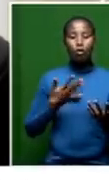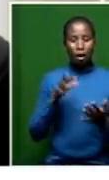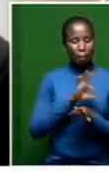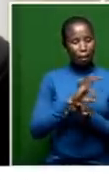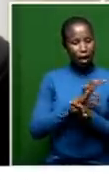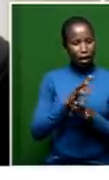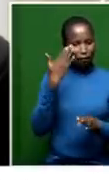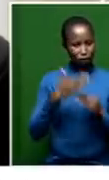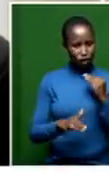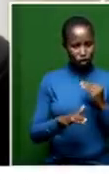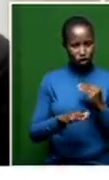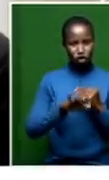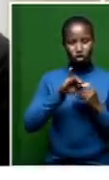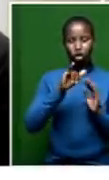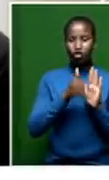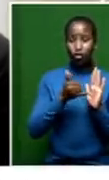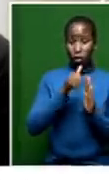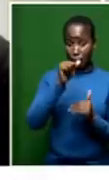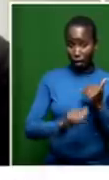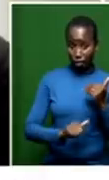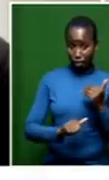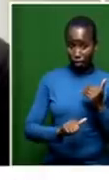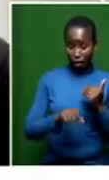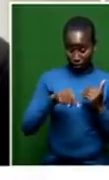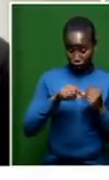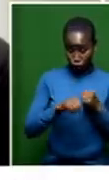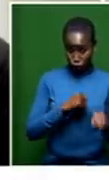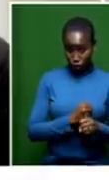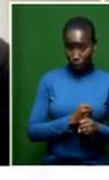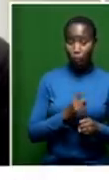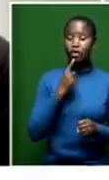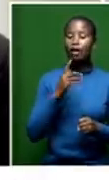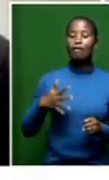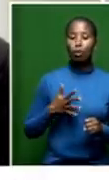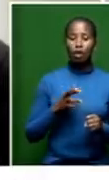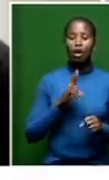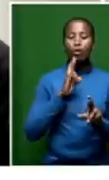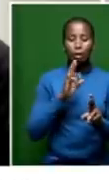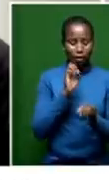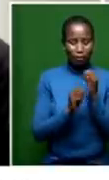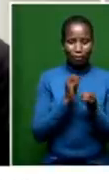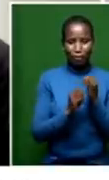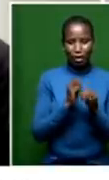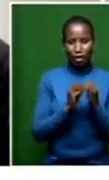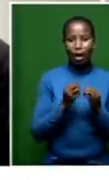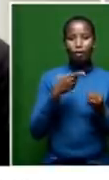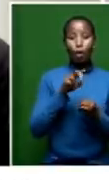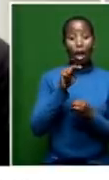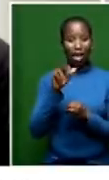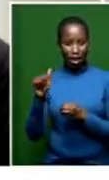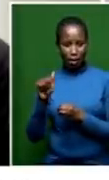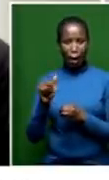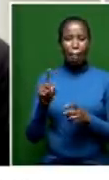year, and you were expected to table a report before the National Assembly. It's now been extended to